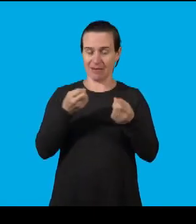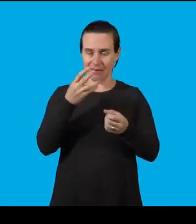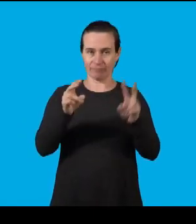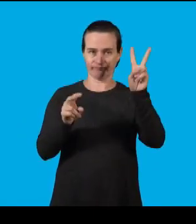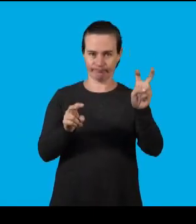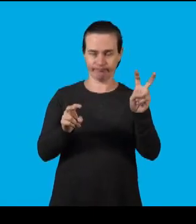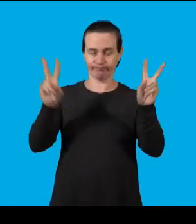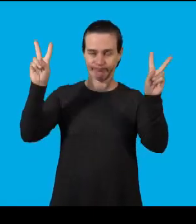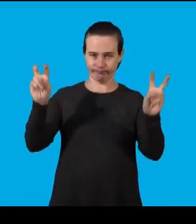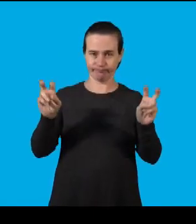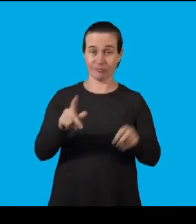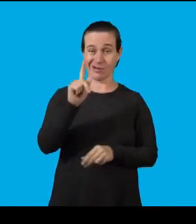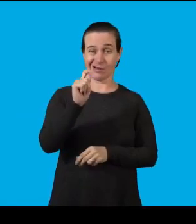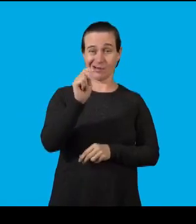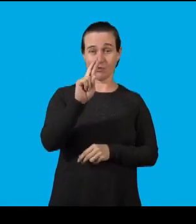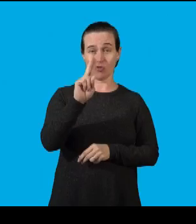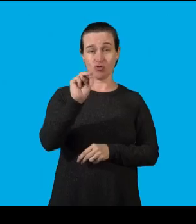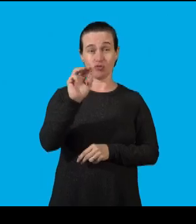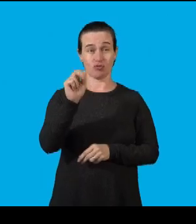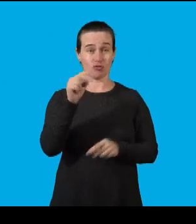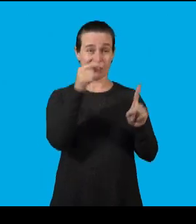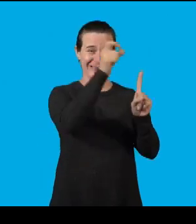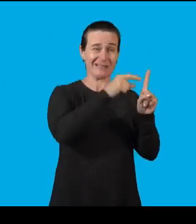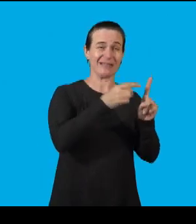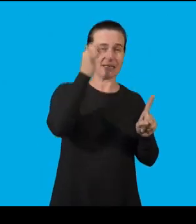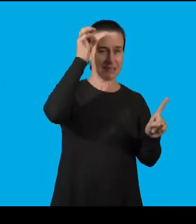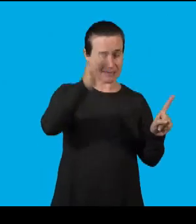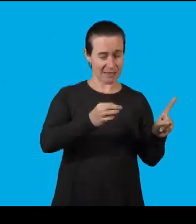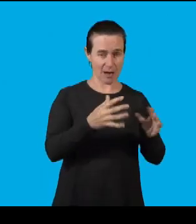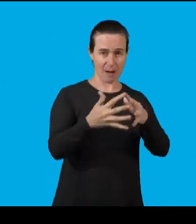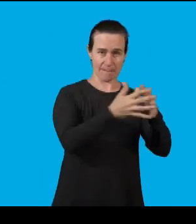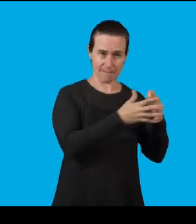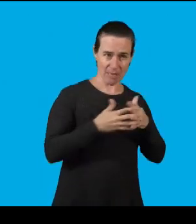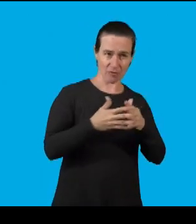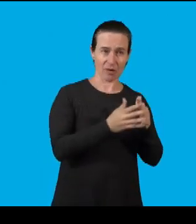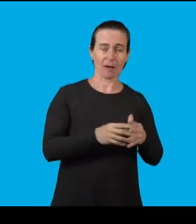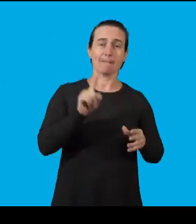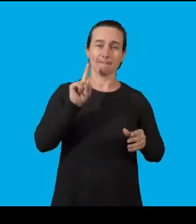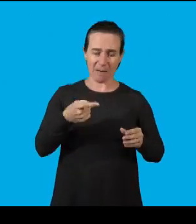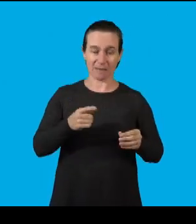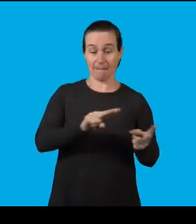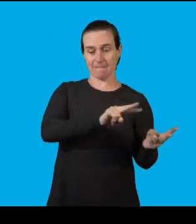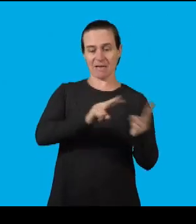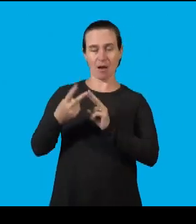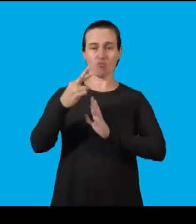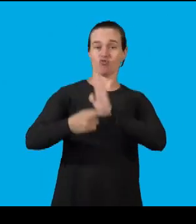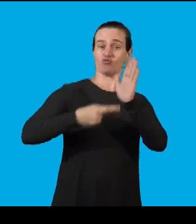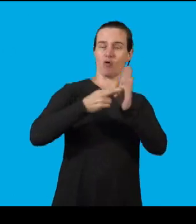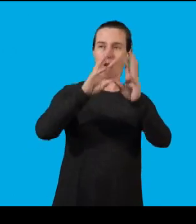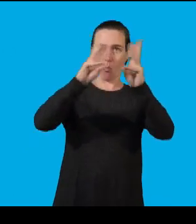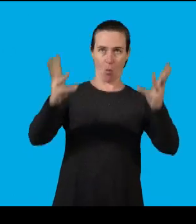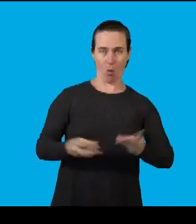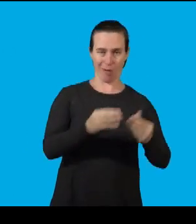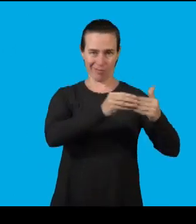The statement is, Truman decided it was time for the United States to step into the role of